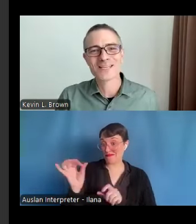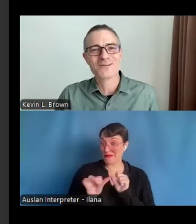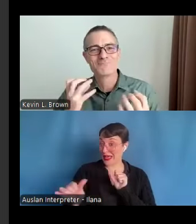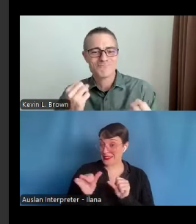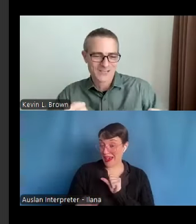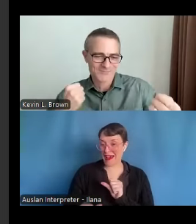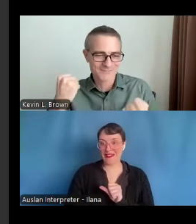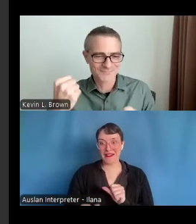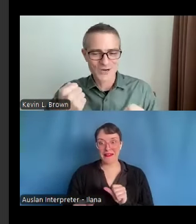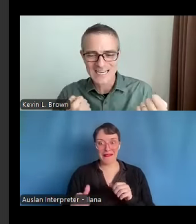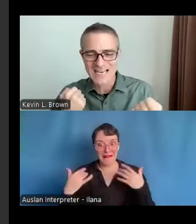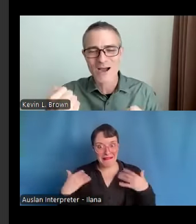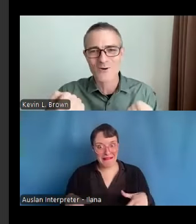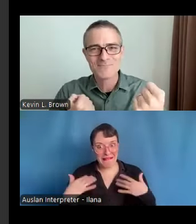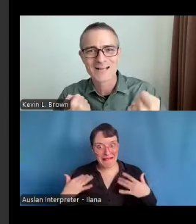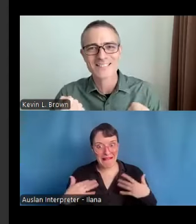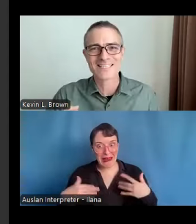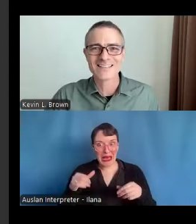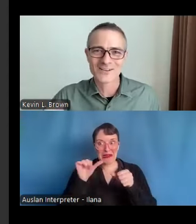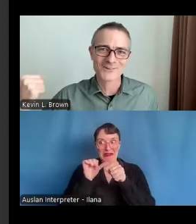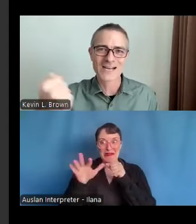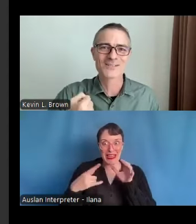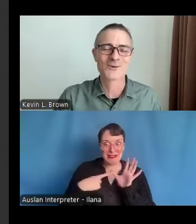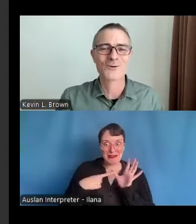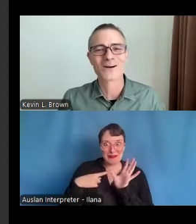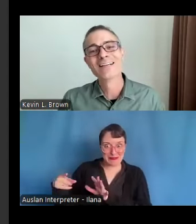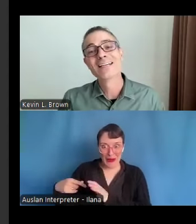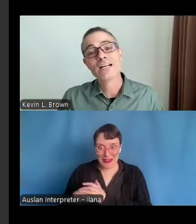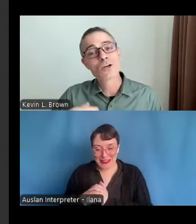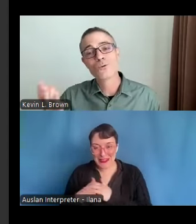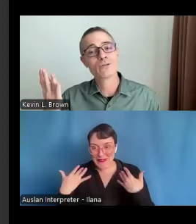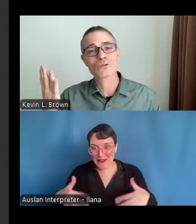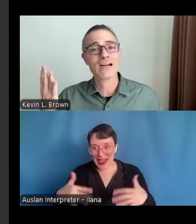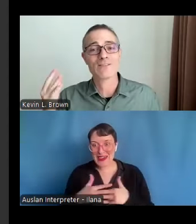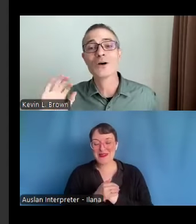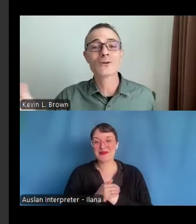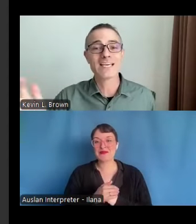It was striking that power imbalance and right to the core. And so,